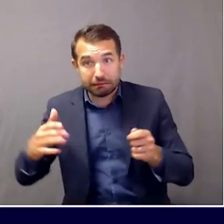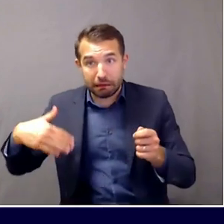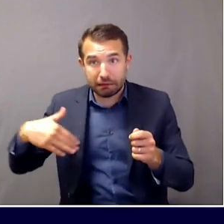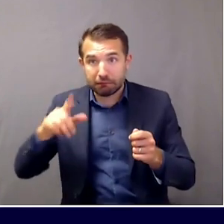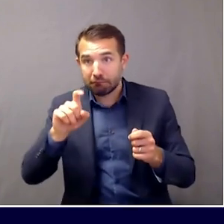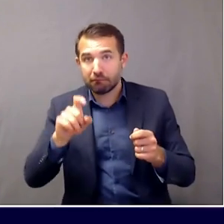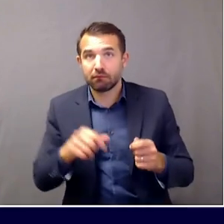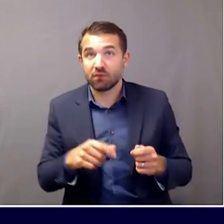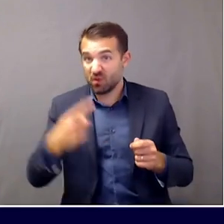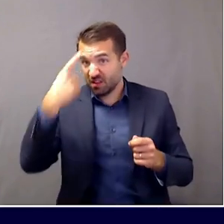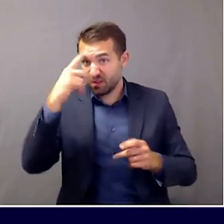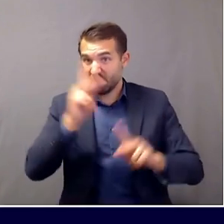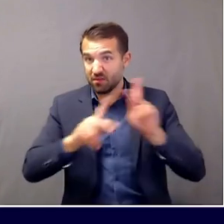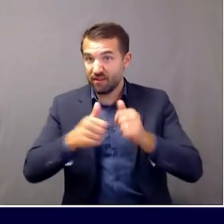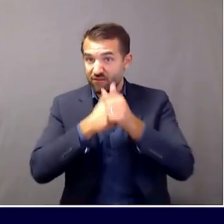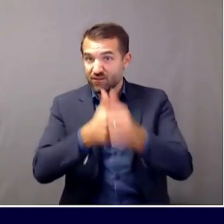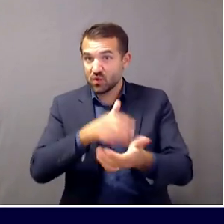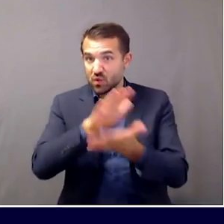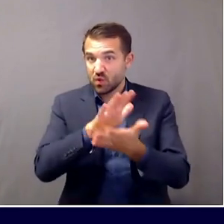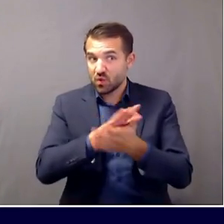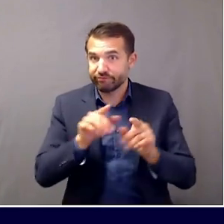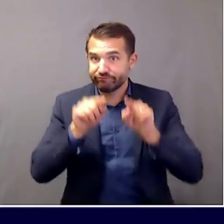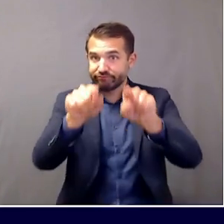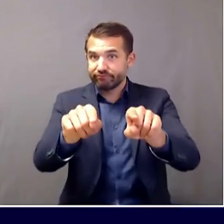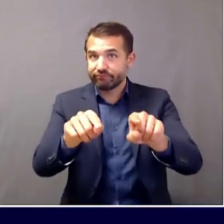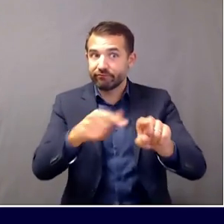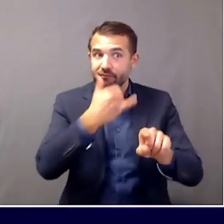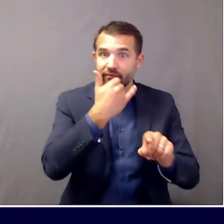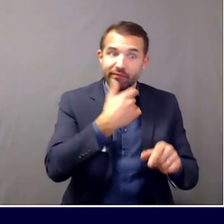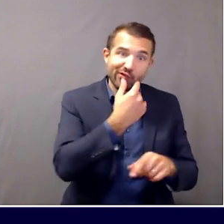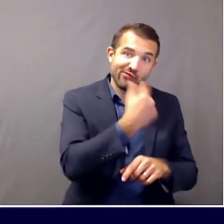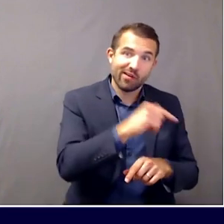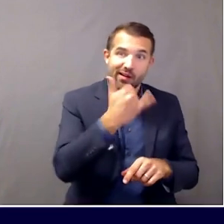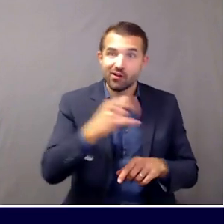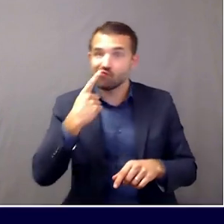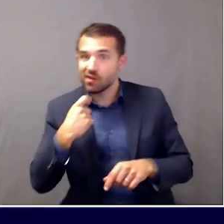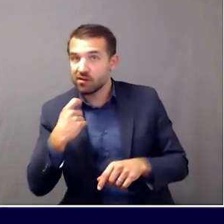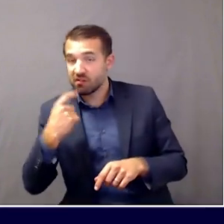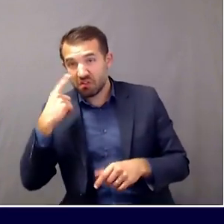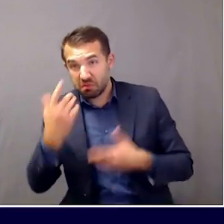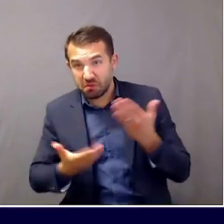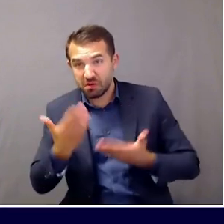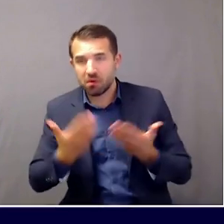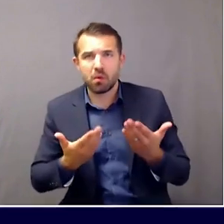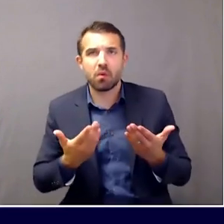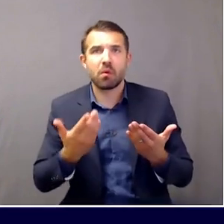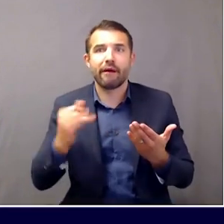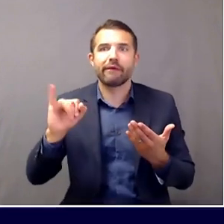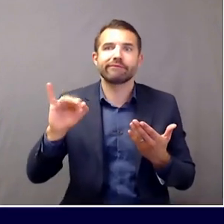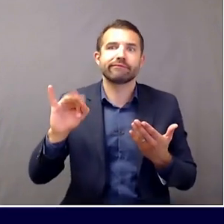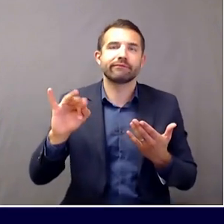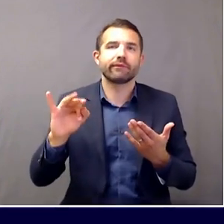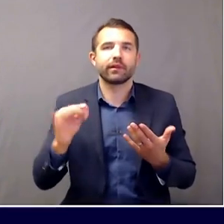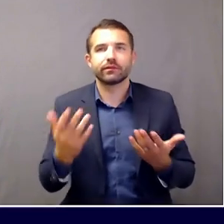or yellow? And do you have concerns about going door-to-door? Could you catch COVID-19 even if you're not standing in the house